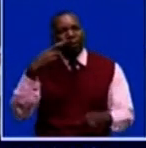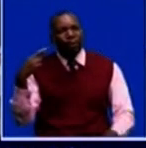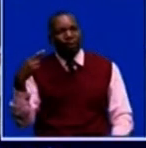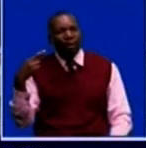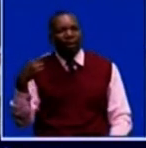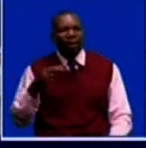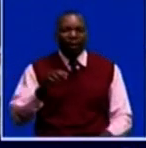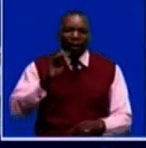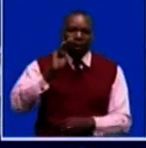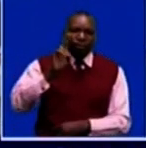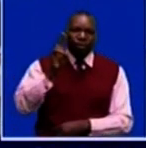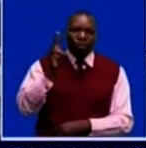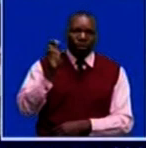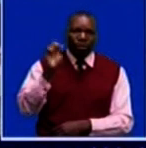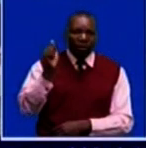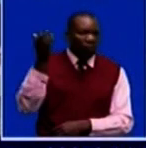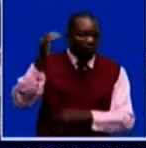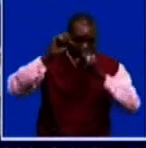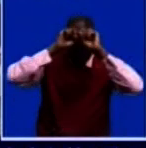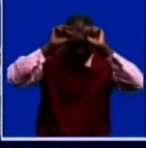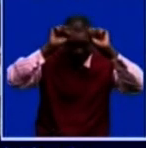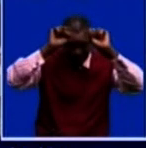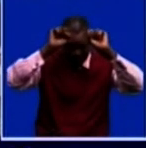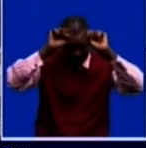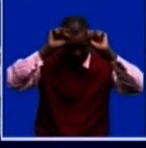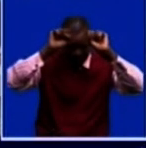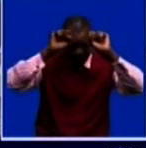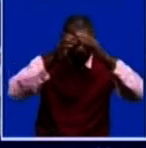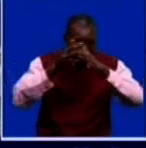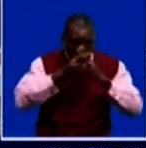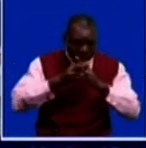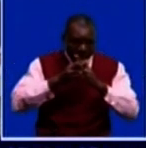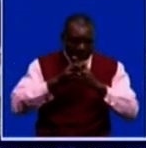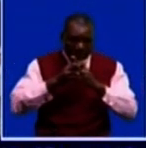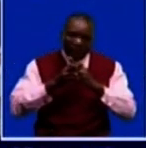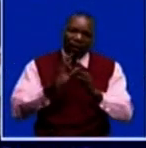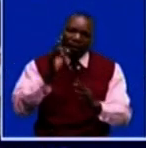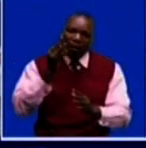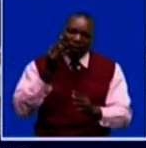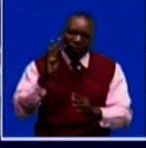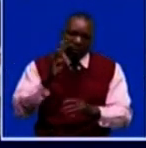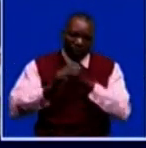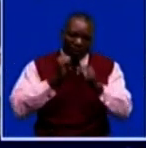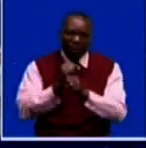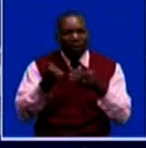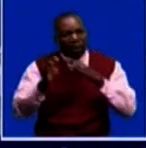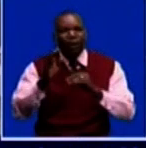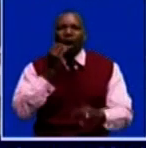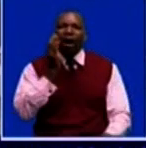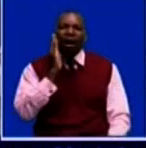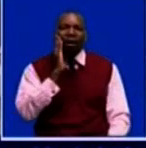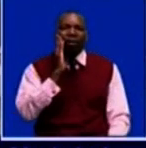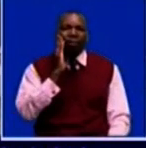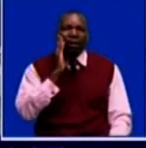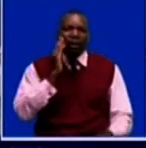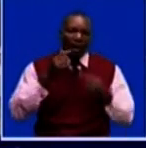finally, former U.S. President George Bush has died at the age of 94 at home in Houston, Texas. Well, that wraps up the main news.